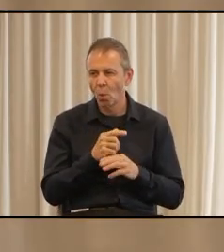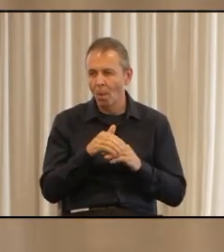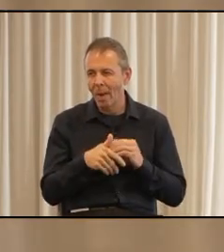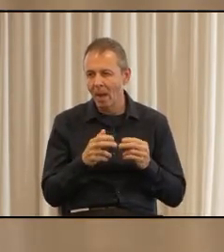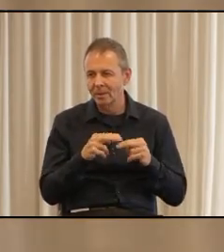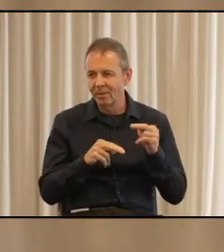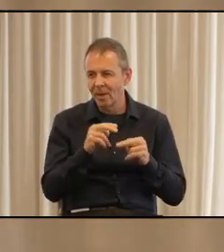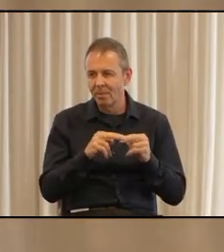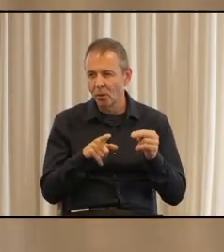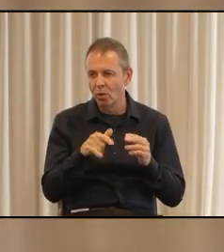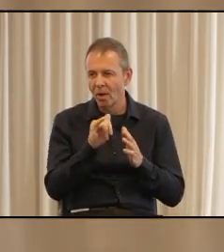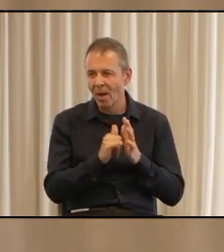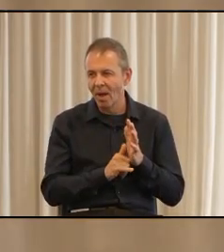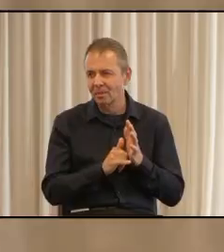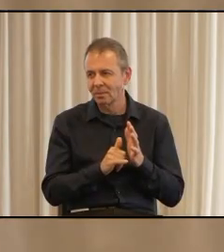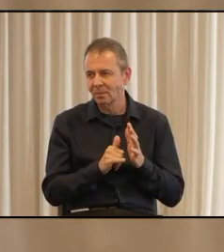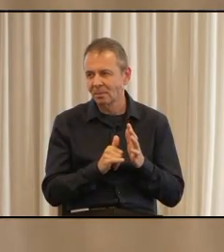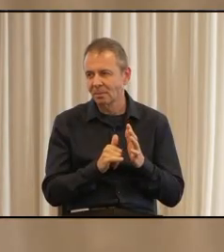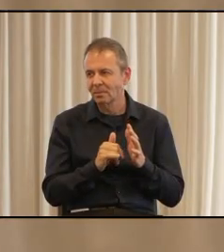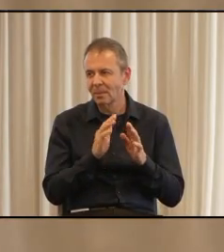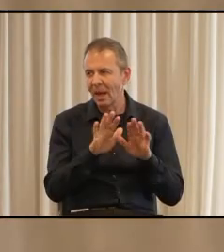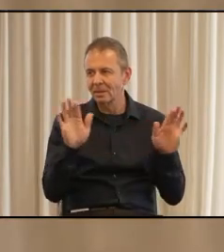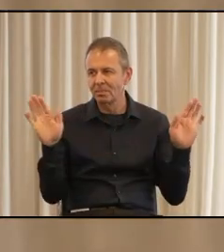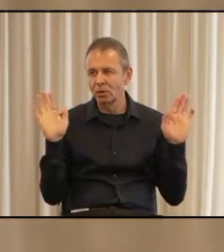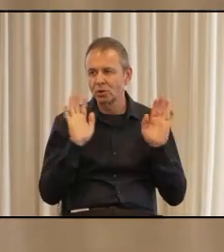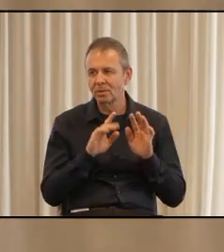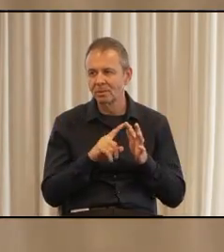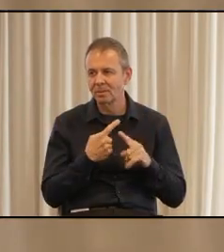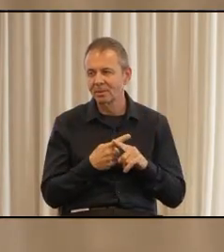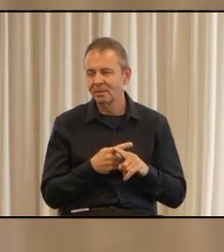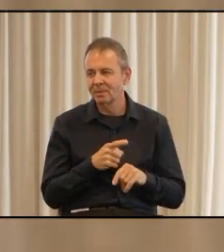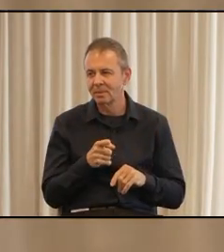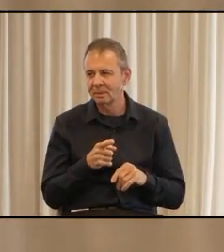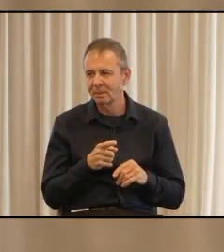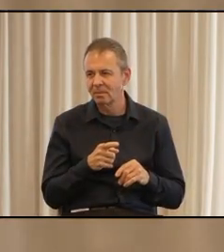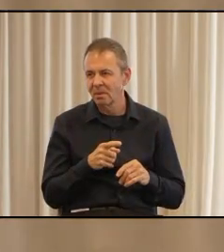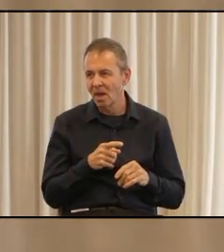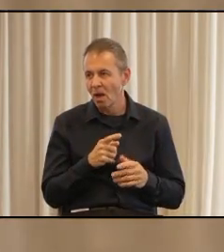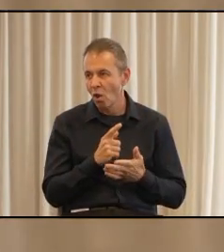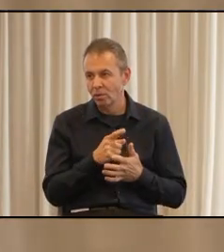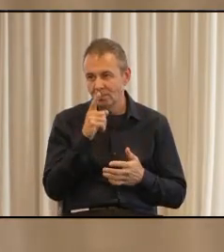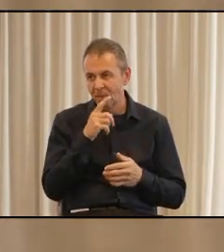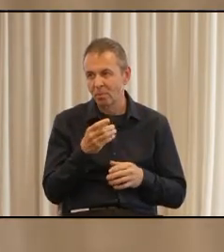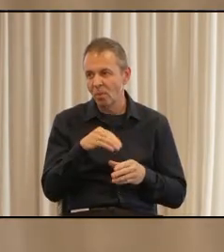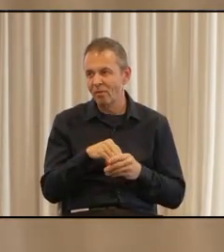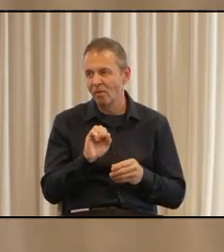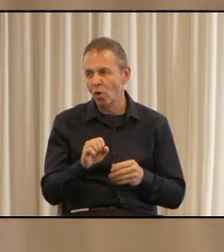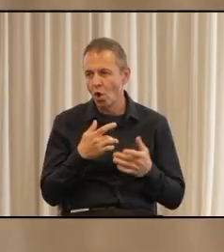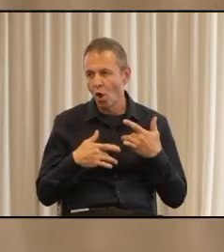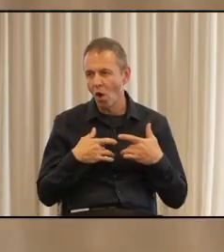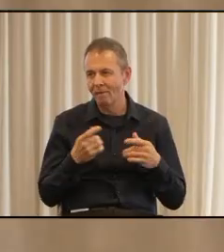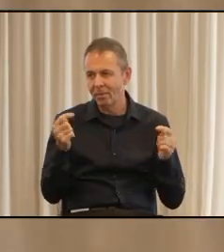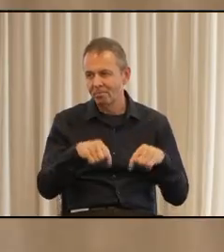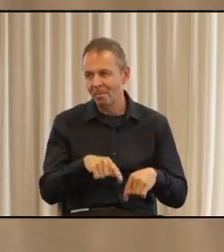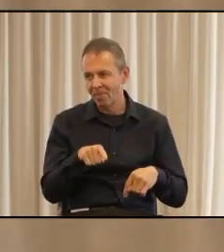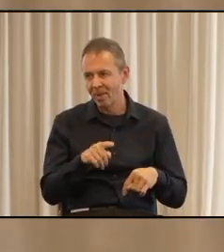she had to get up and give a speech. But lots of people from different parts of her life came to that presentation. And I think it's because